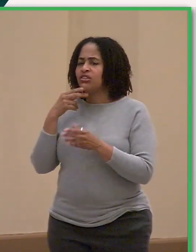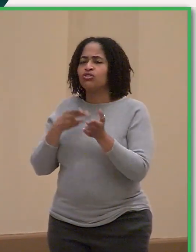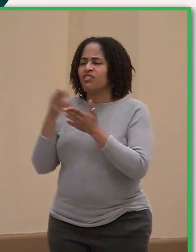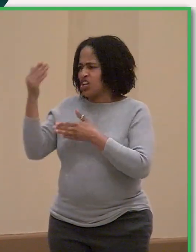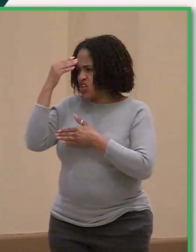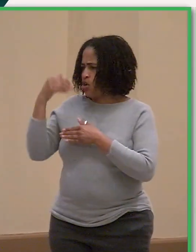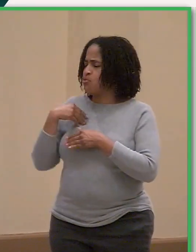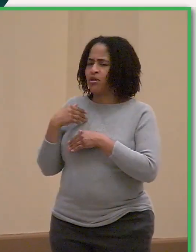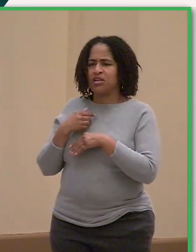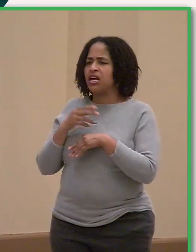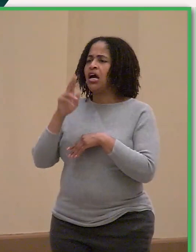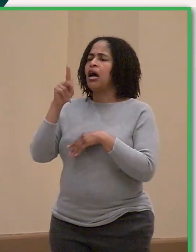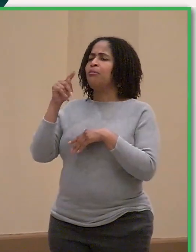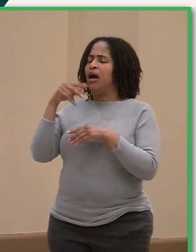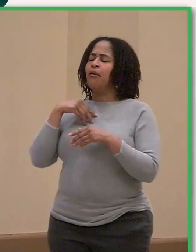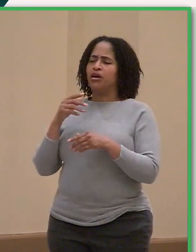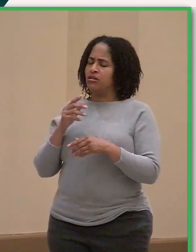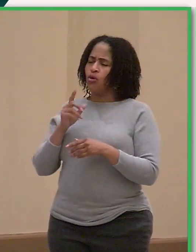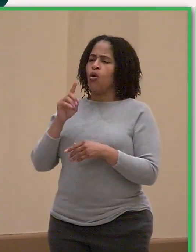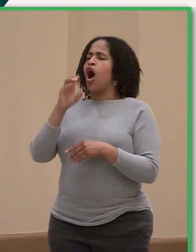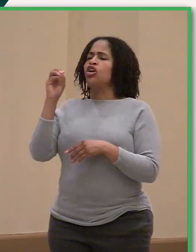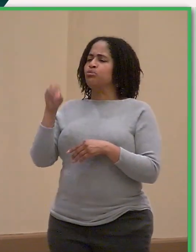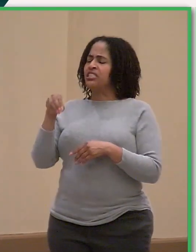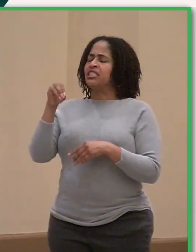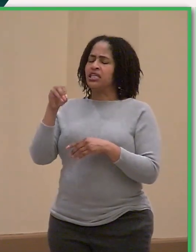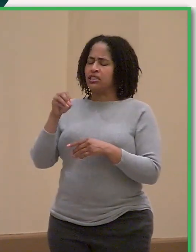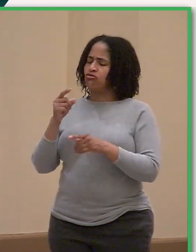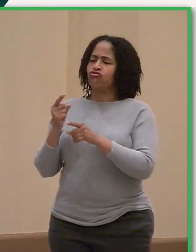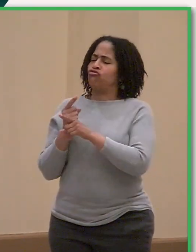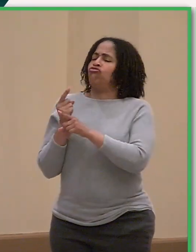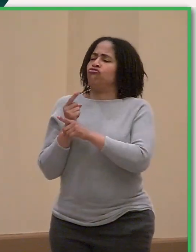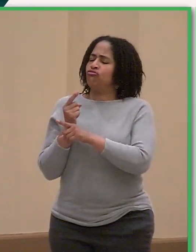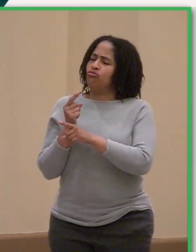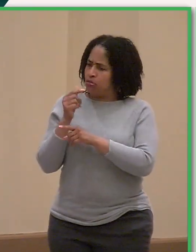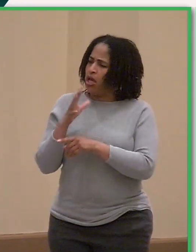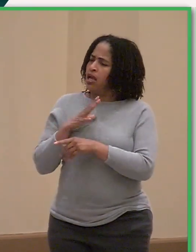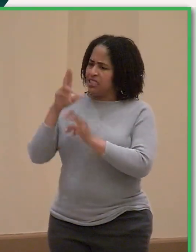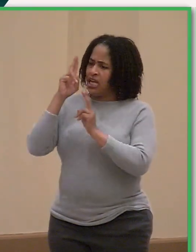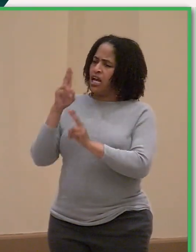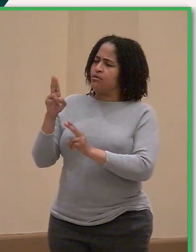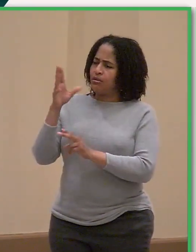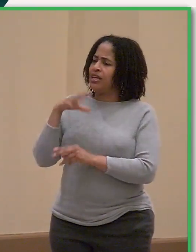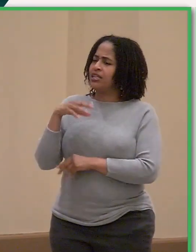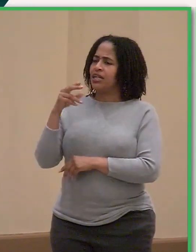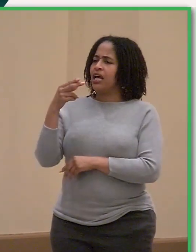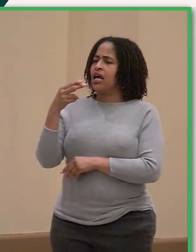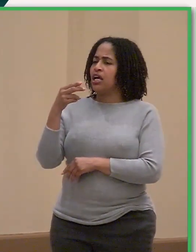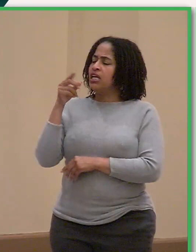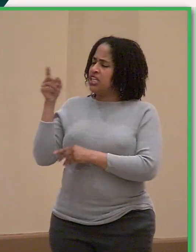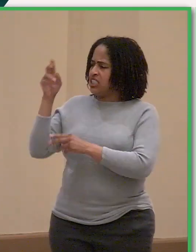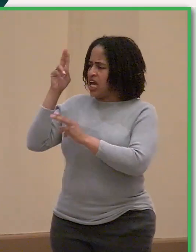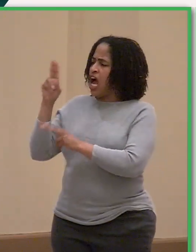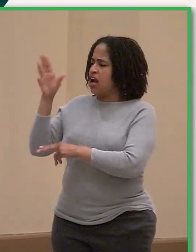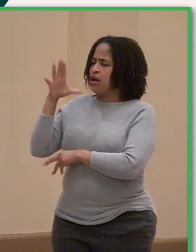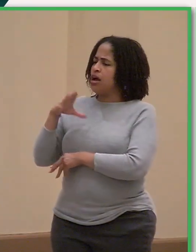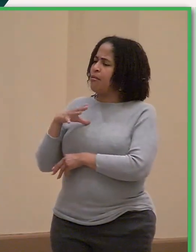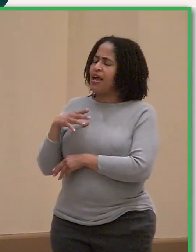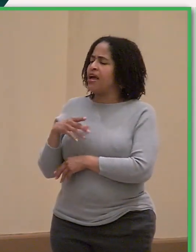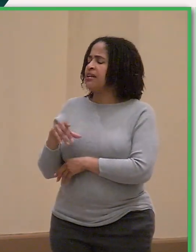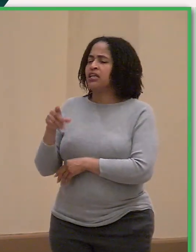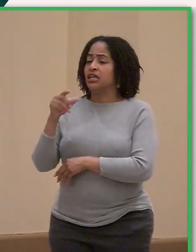upstanding, stand-up 100 man. That's why we were so cool. That was an honorable man. James Tate, you not that. Mary Sheffield, you